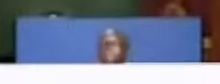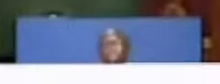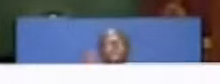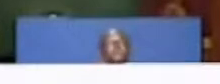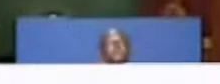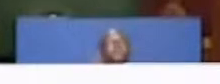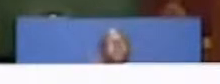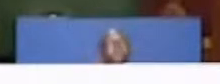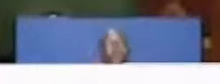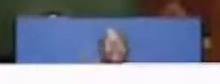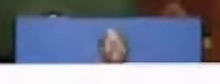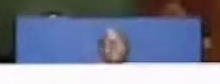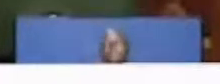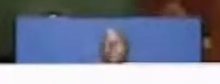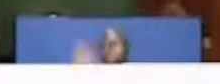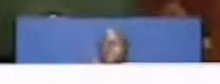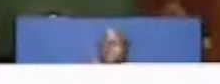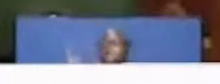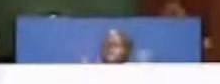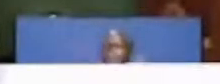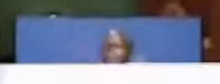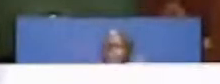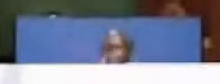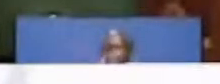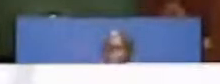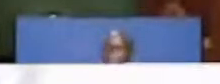and the most violating forms of these